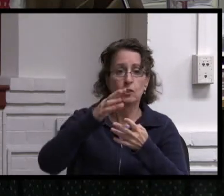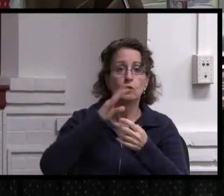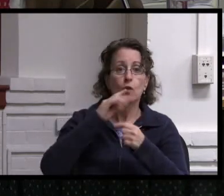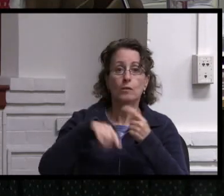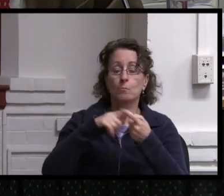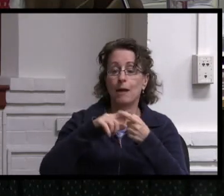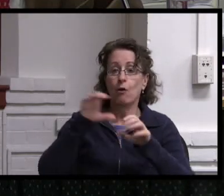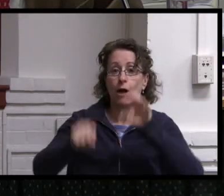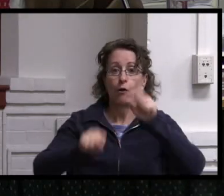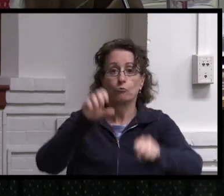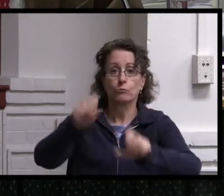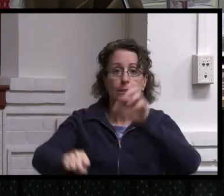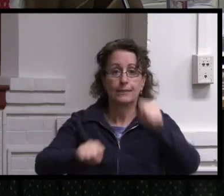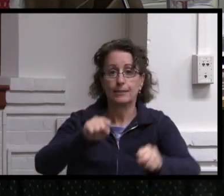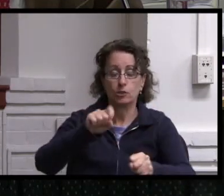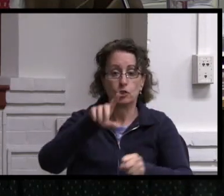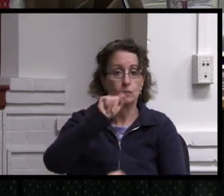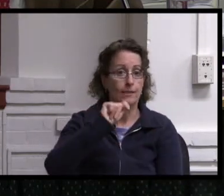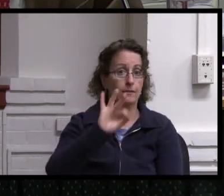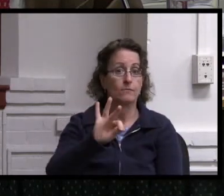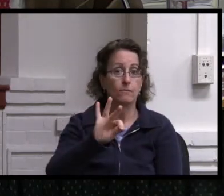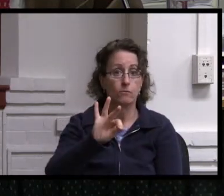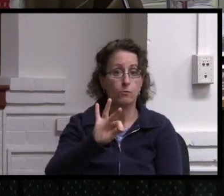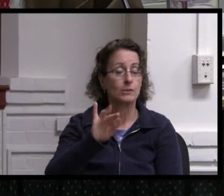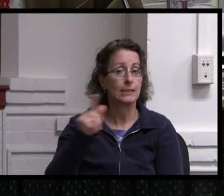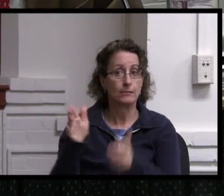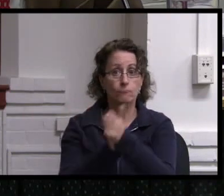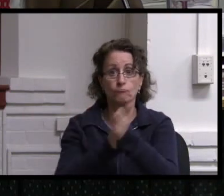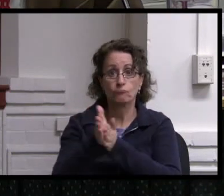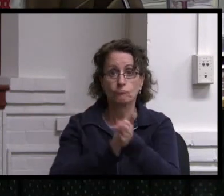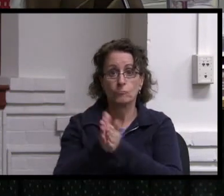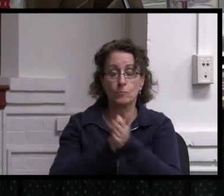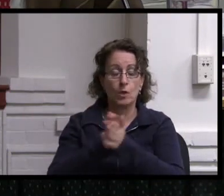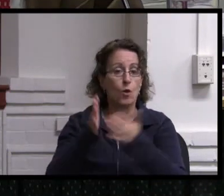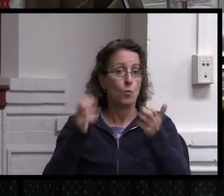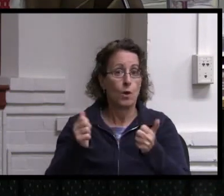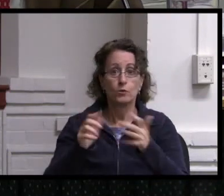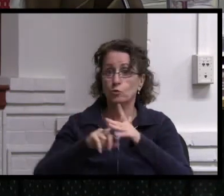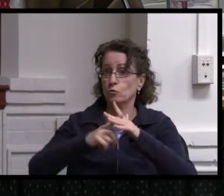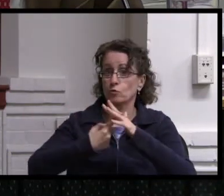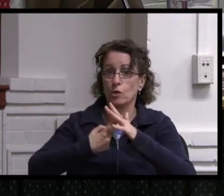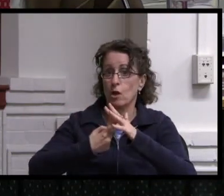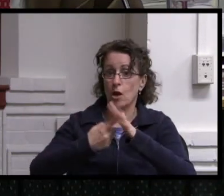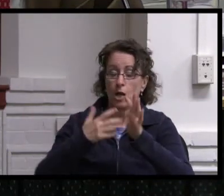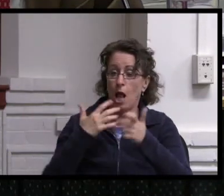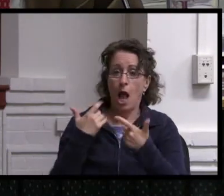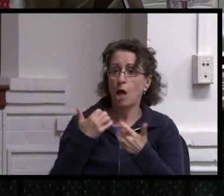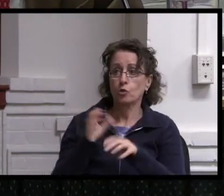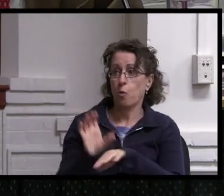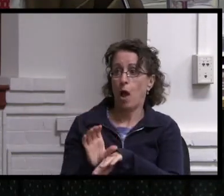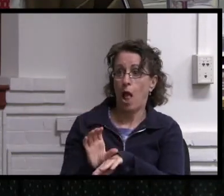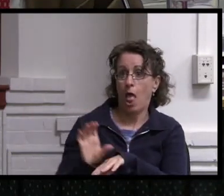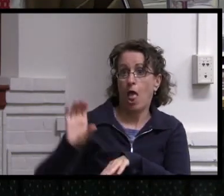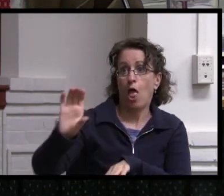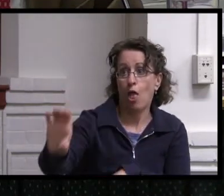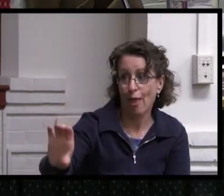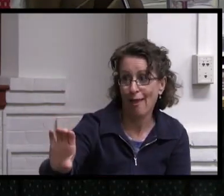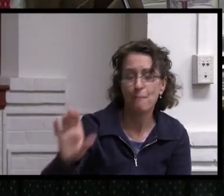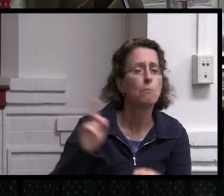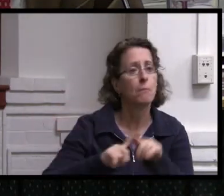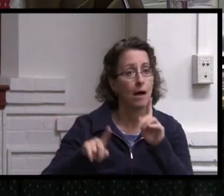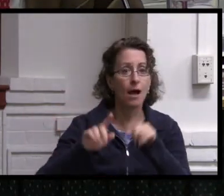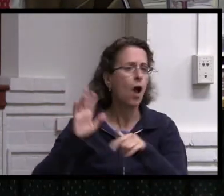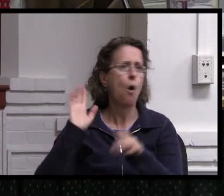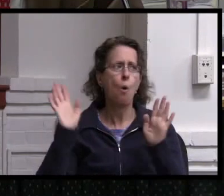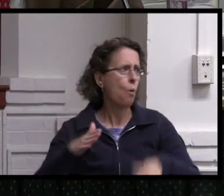to take charge of. I don't want to put that on you, but willing to help. Definitely take lead. Yes, yep.